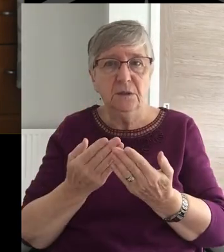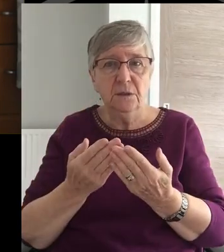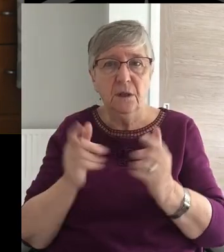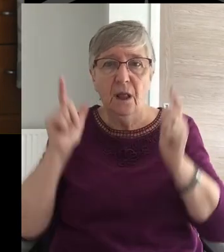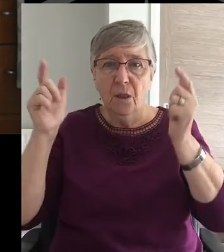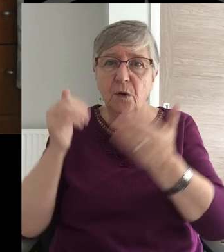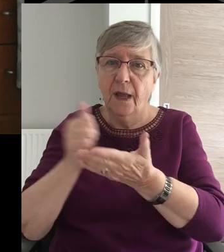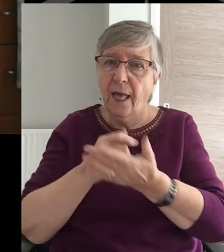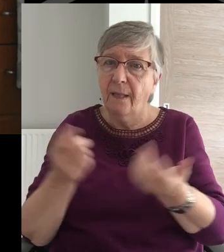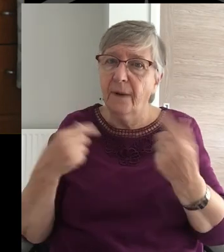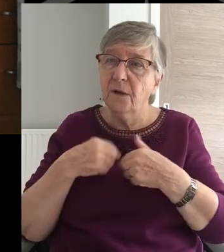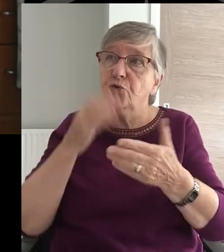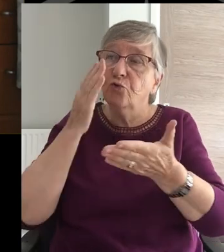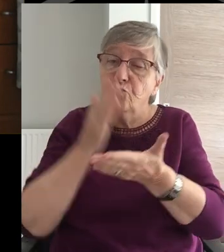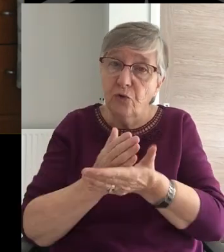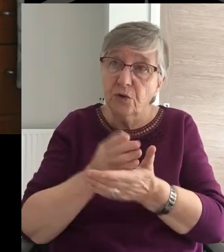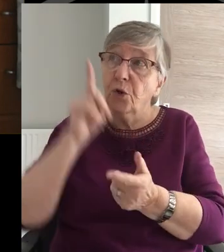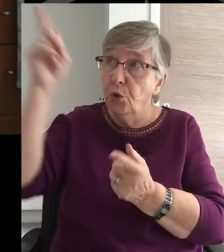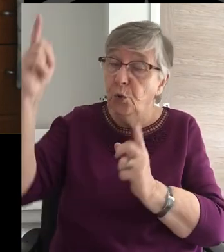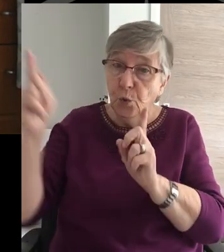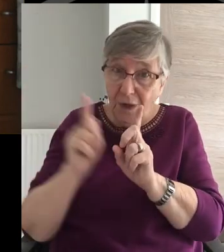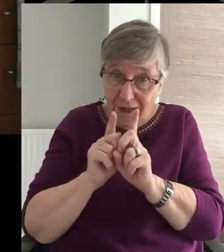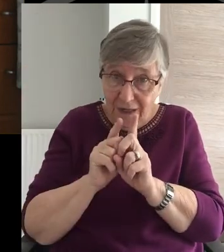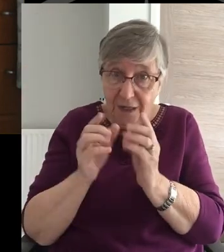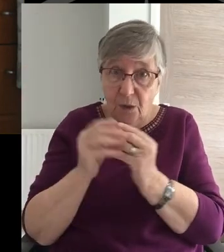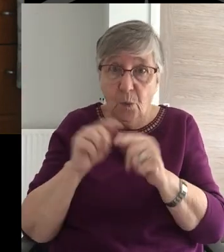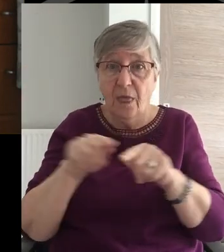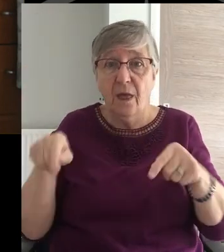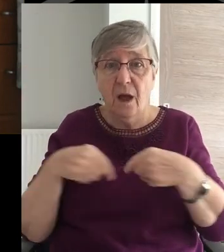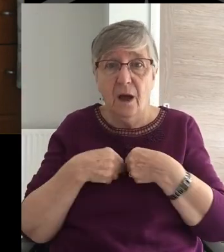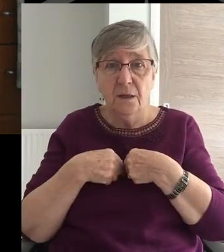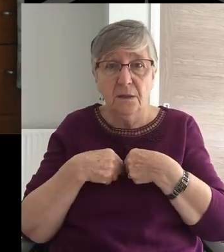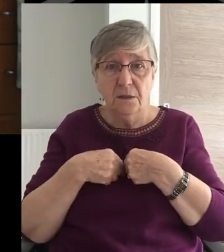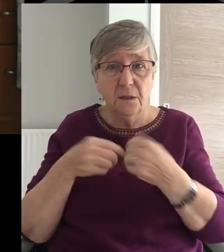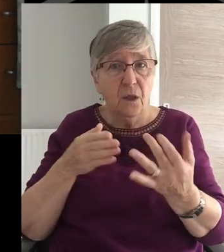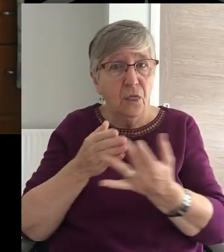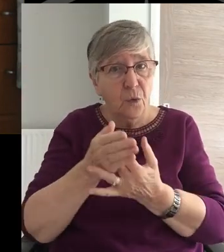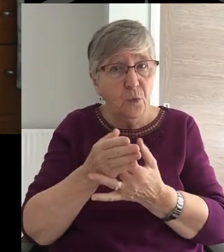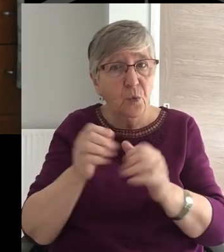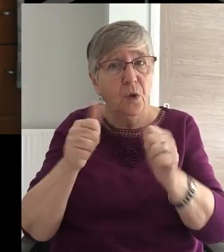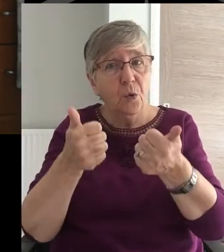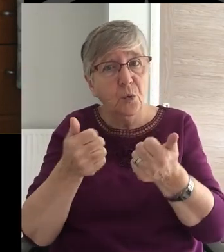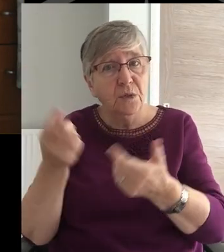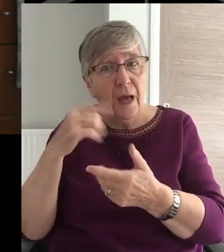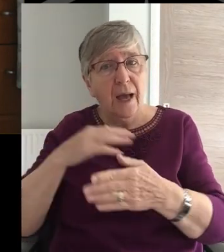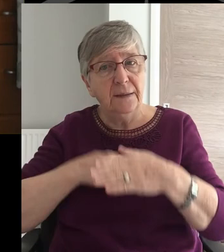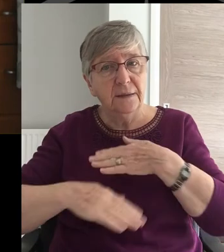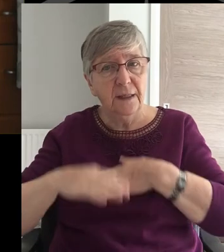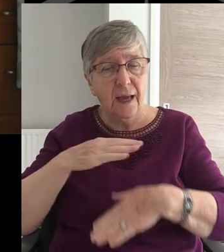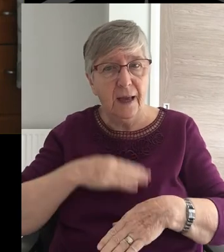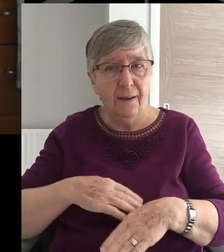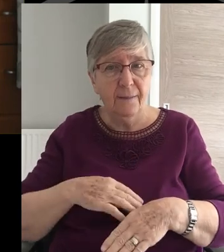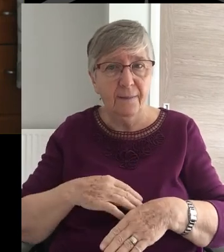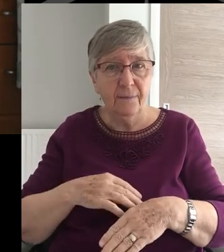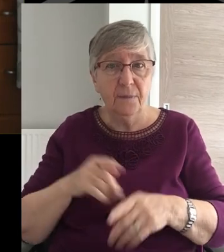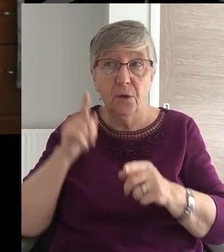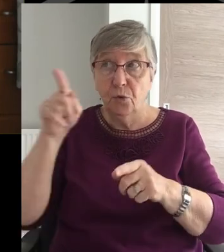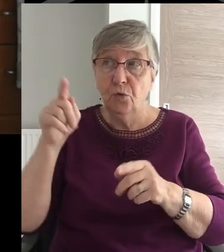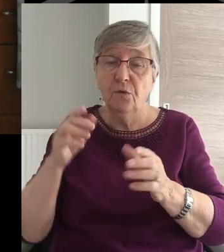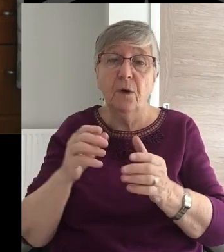help us to trust that you are near to us, both in the storm and in the calm, as you have promised.